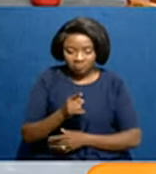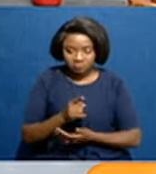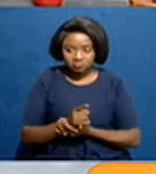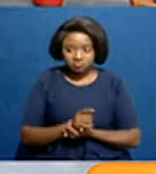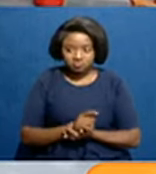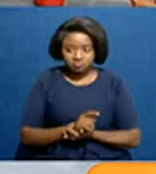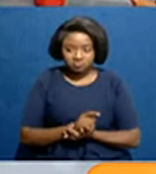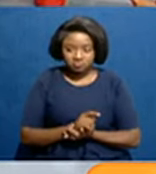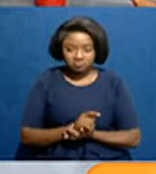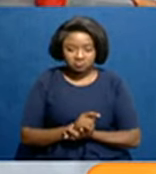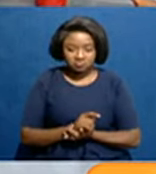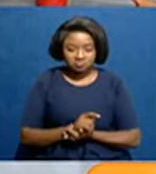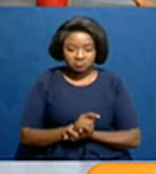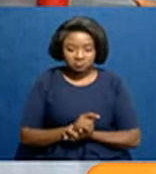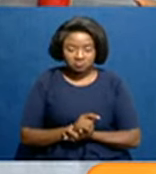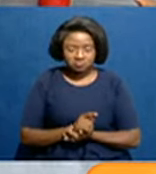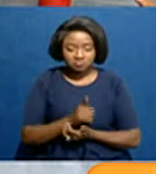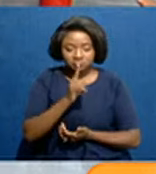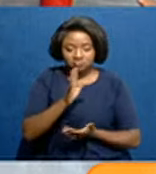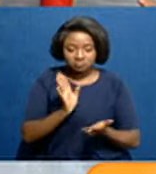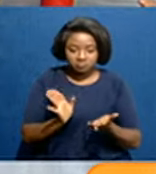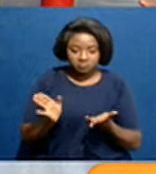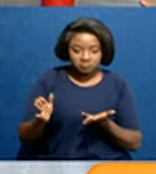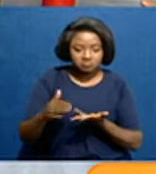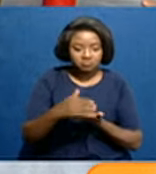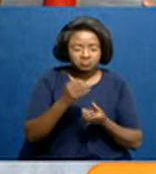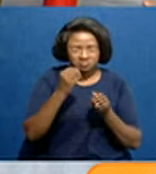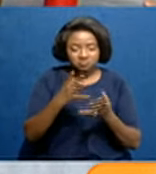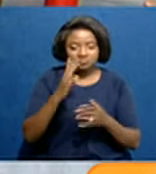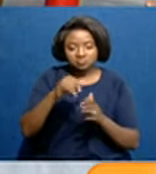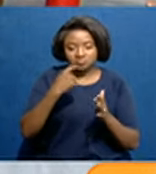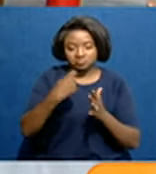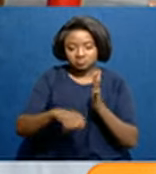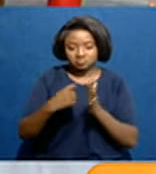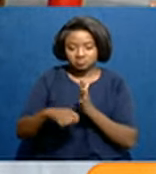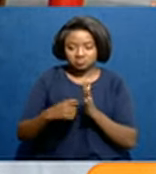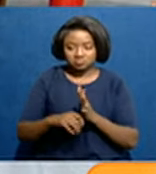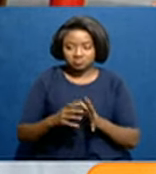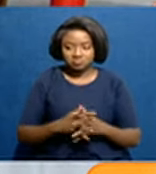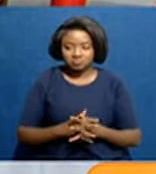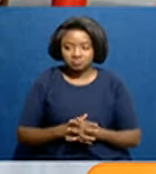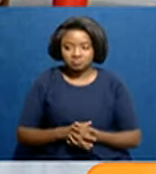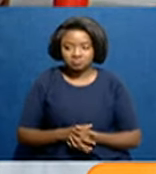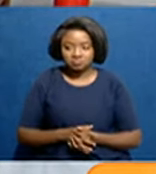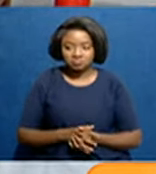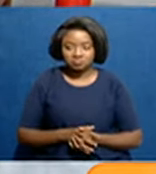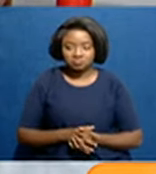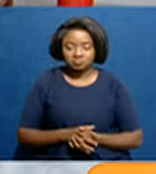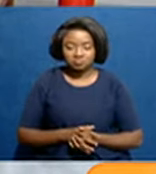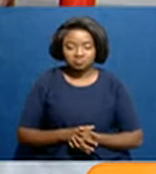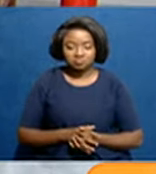break, how much are you collecting from the housing levy, or how much currently, are you planning to collect? Yes. Well, before